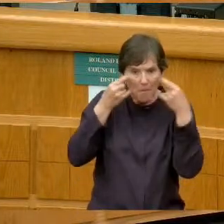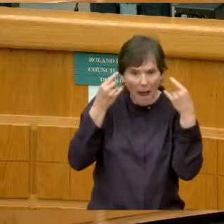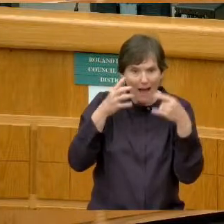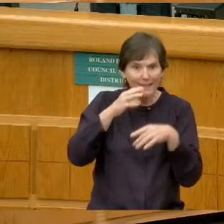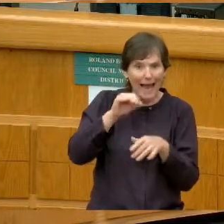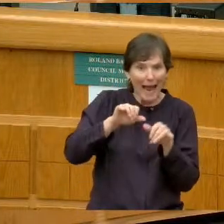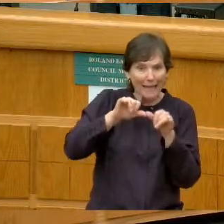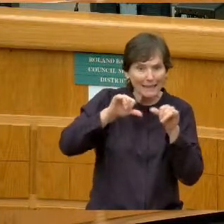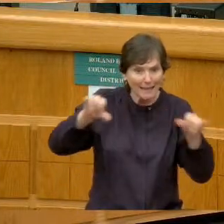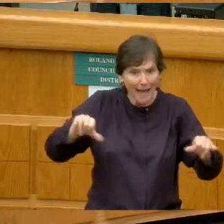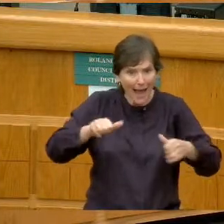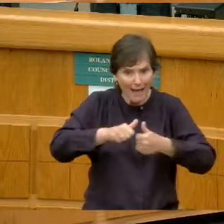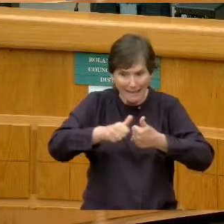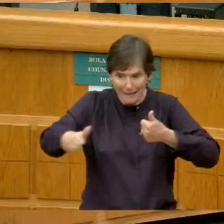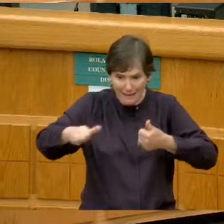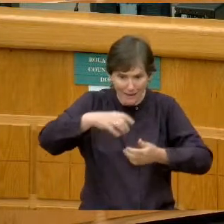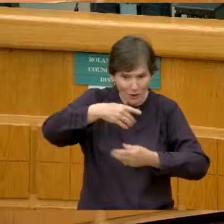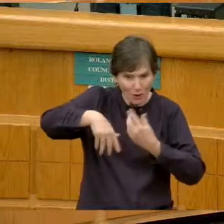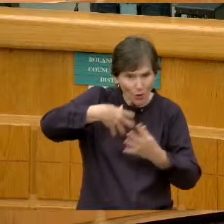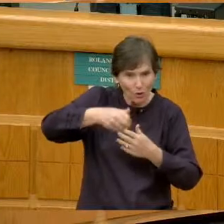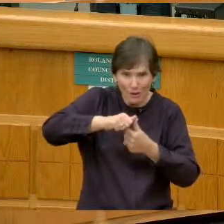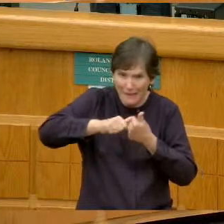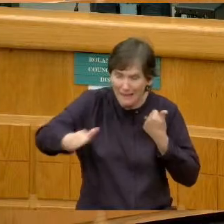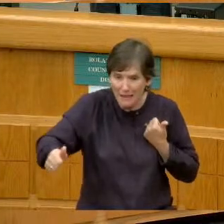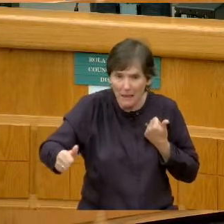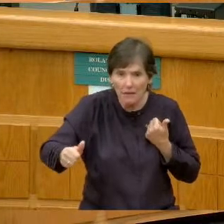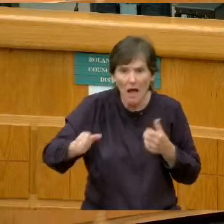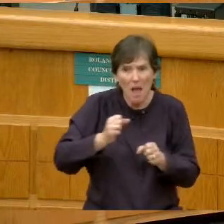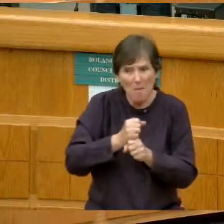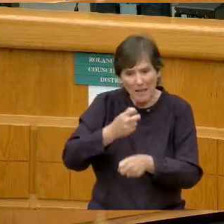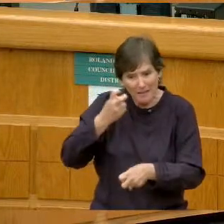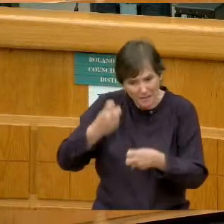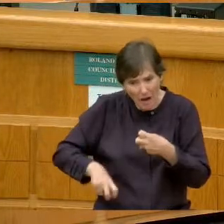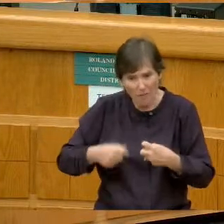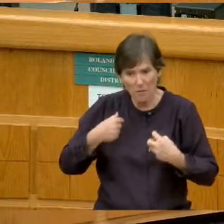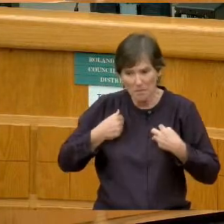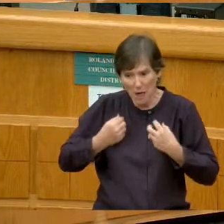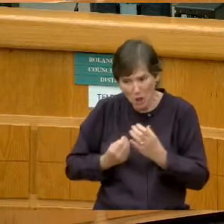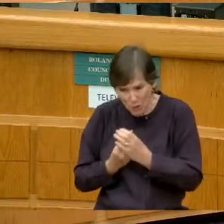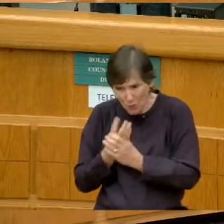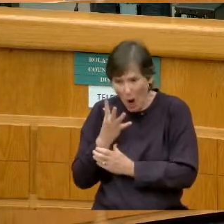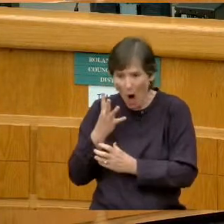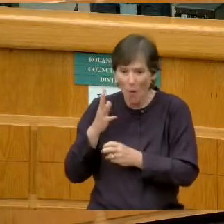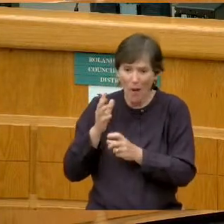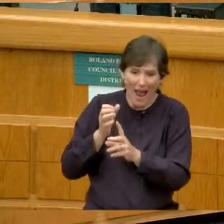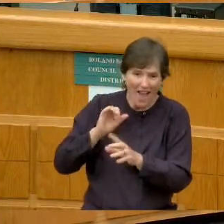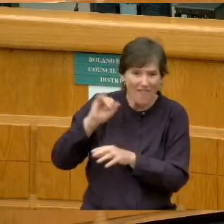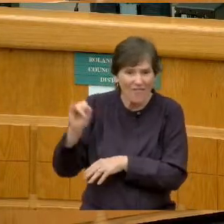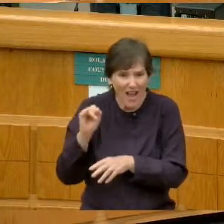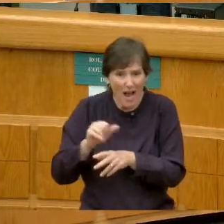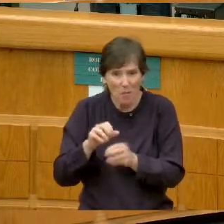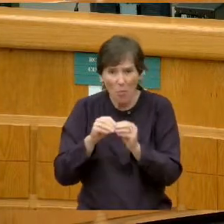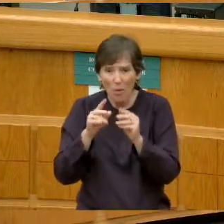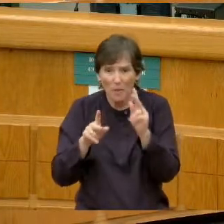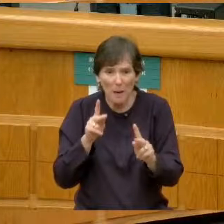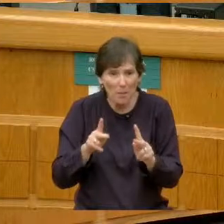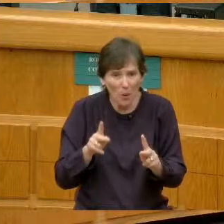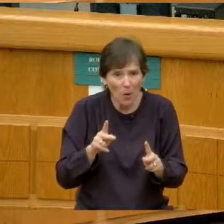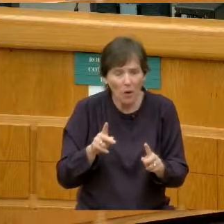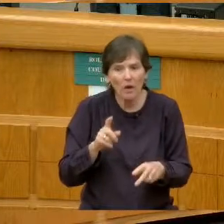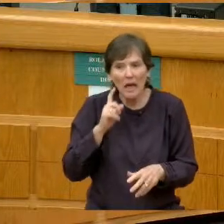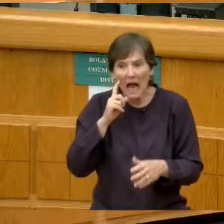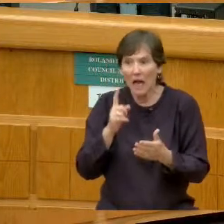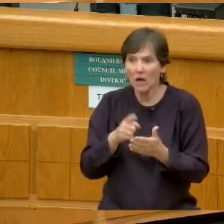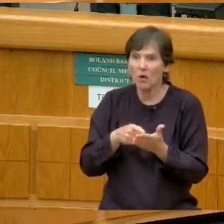nearly impossible for me to replicate and infect others. But I've noticed that many of you barely do one of those strategies, more or less